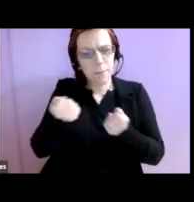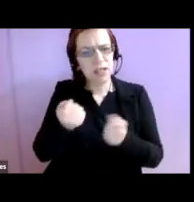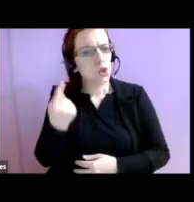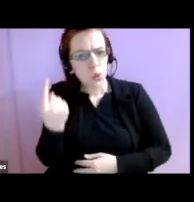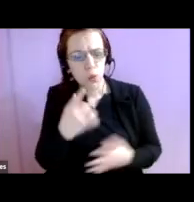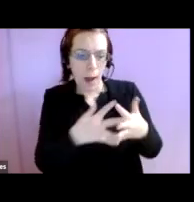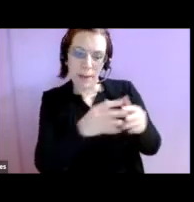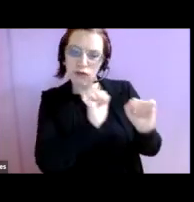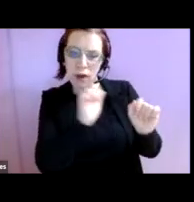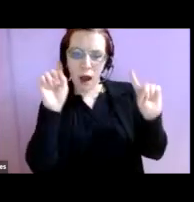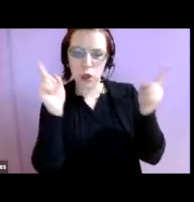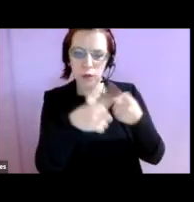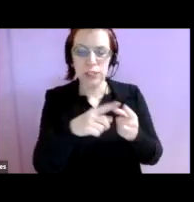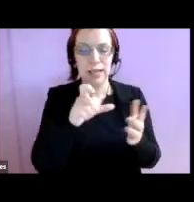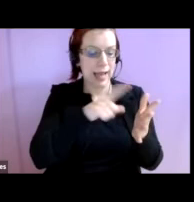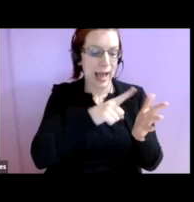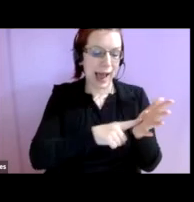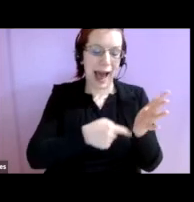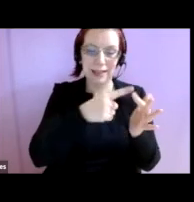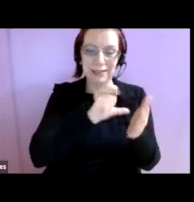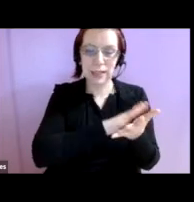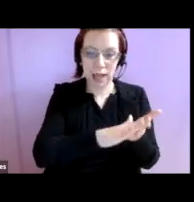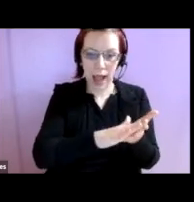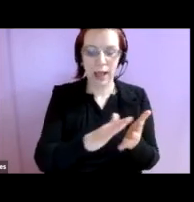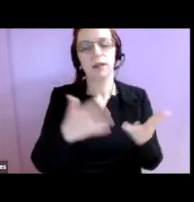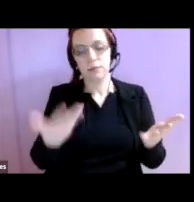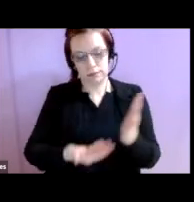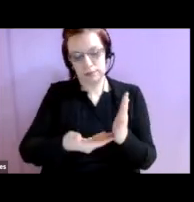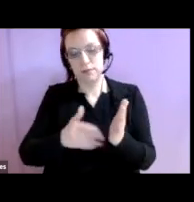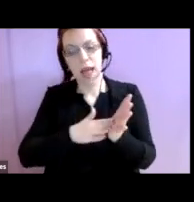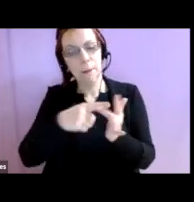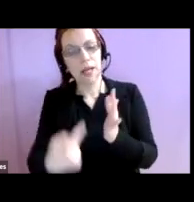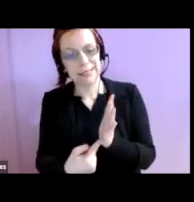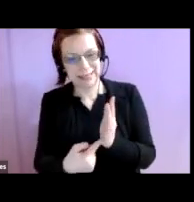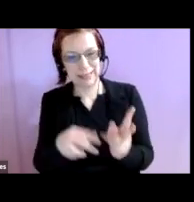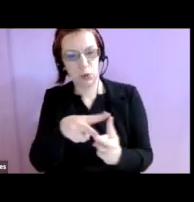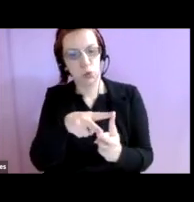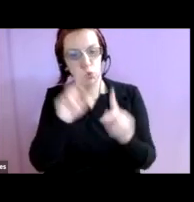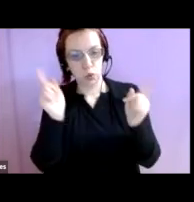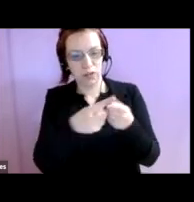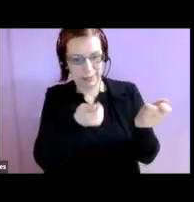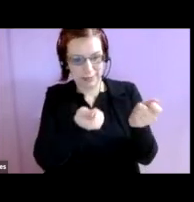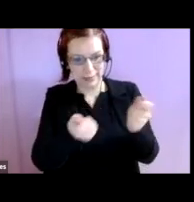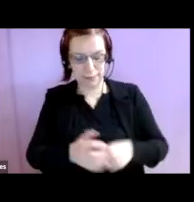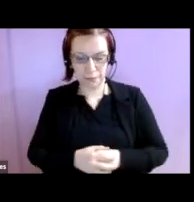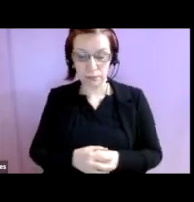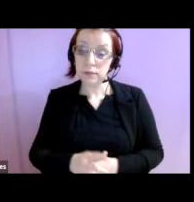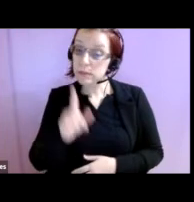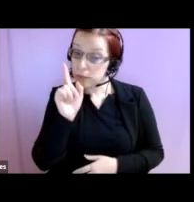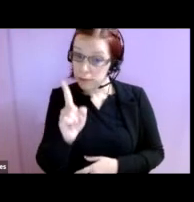again, the instrument science involved actually was partly developed